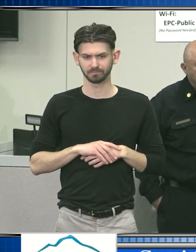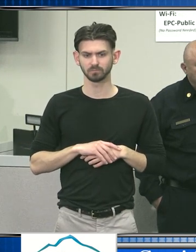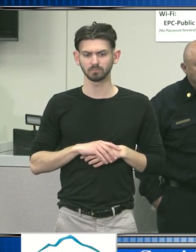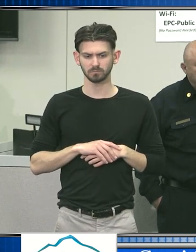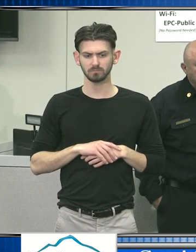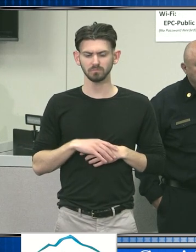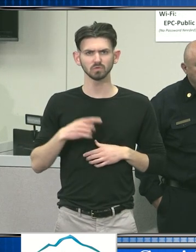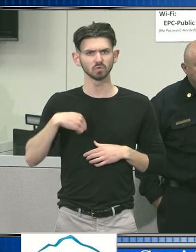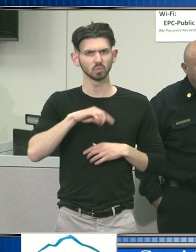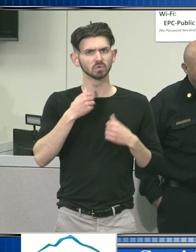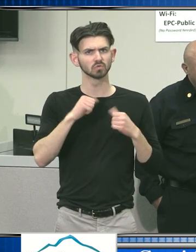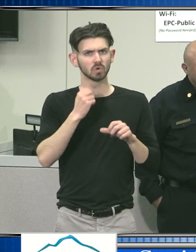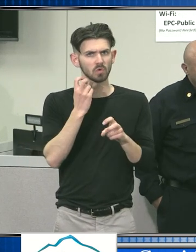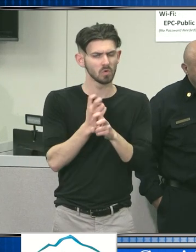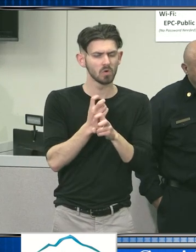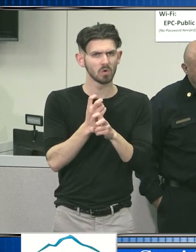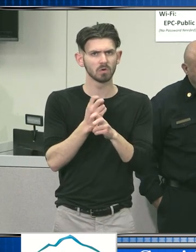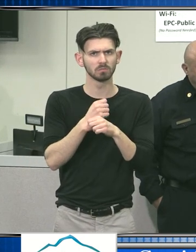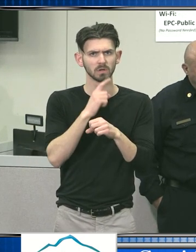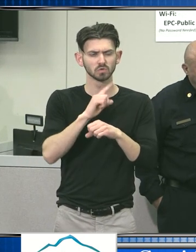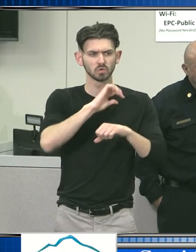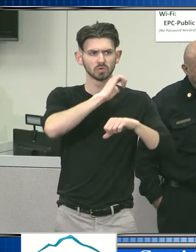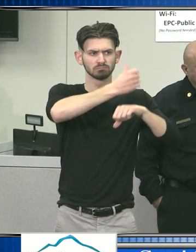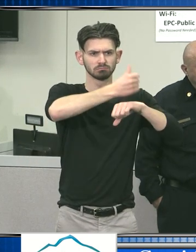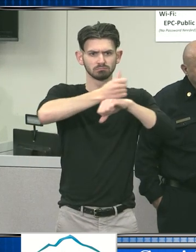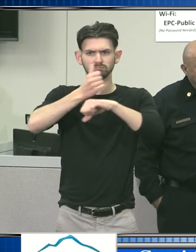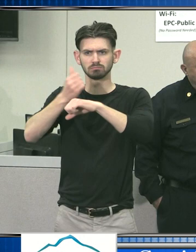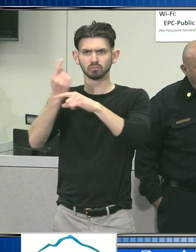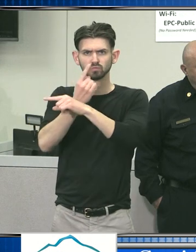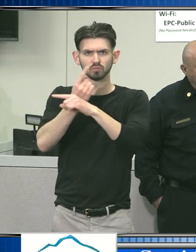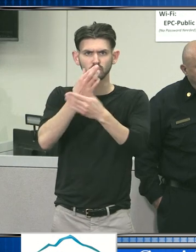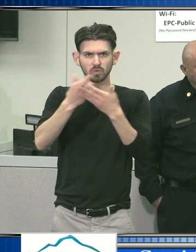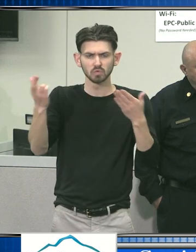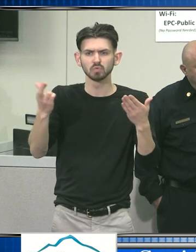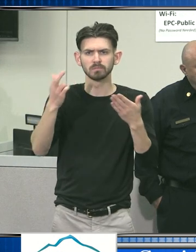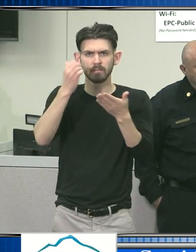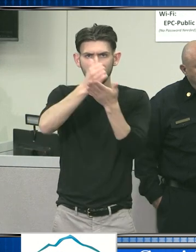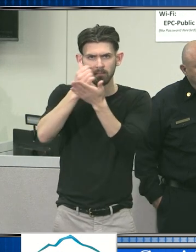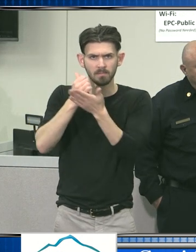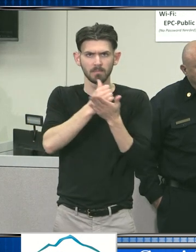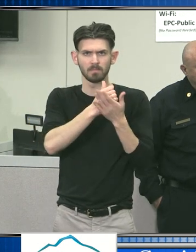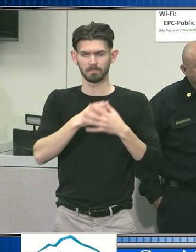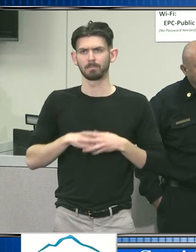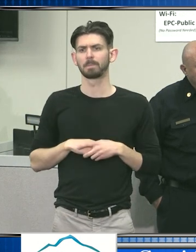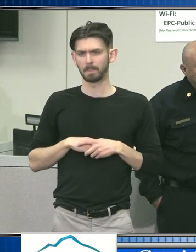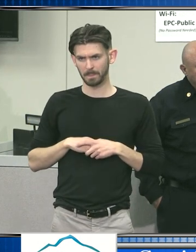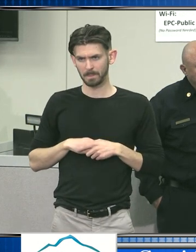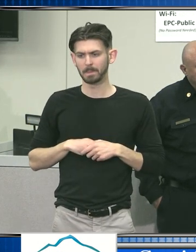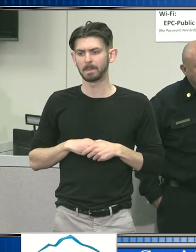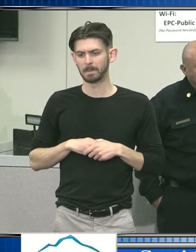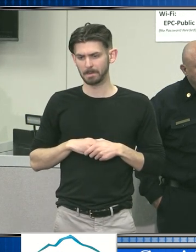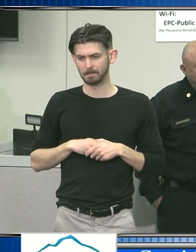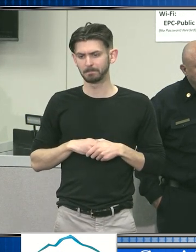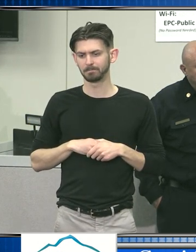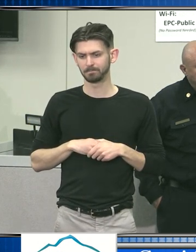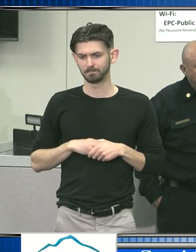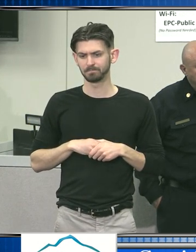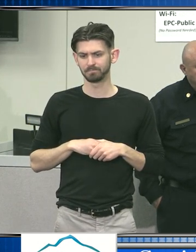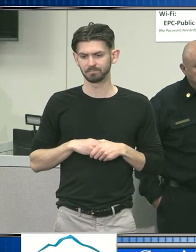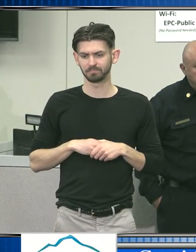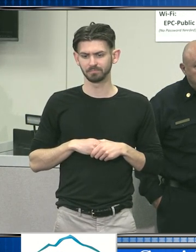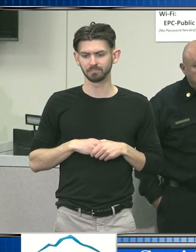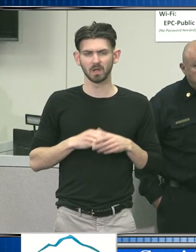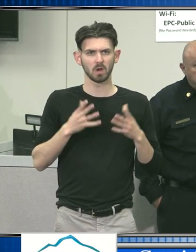excellent care and try and prevent the spread of the infection and potentially making those patients who utilize 911 sicker than they already